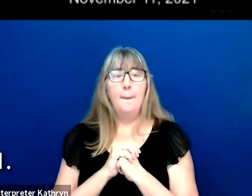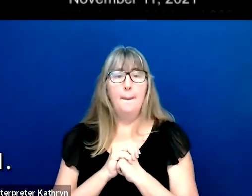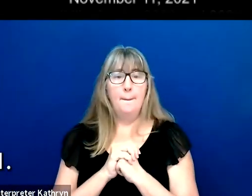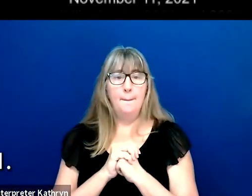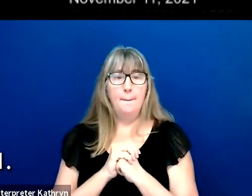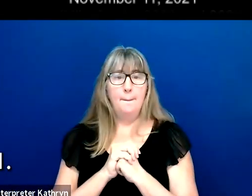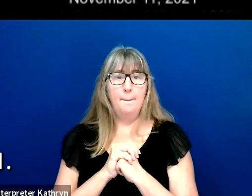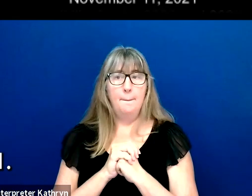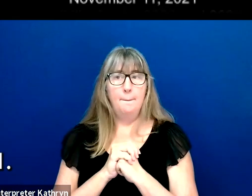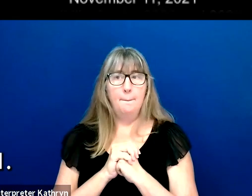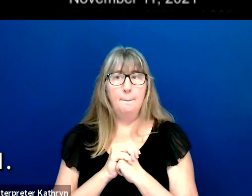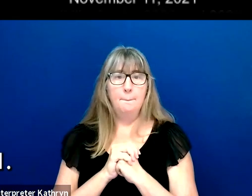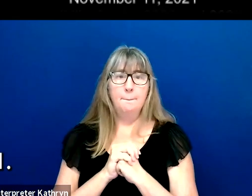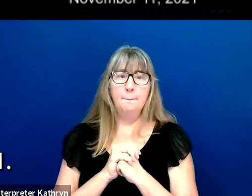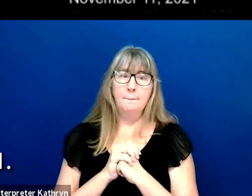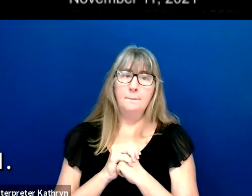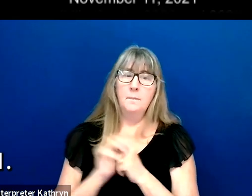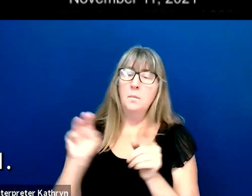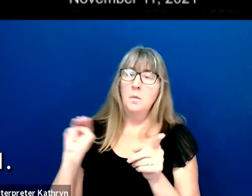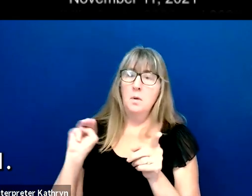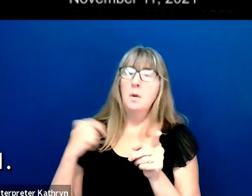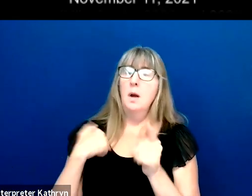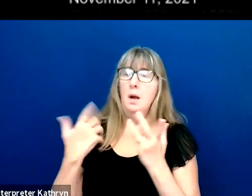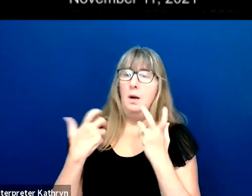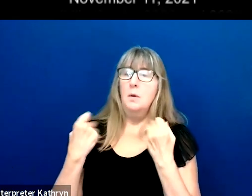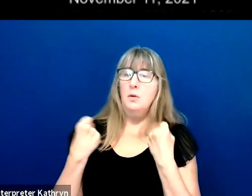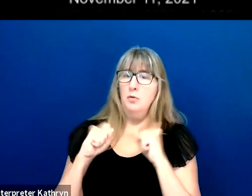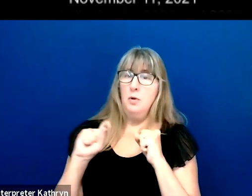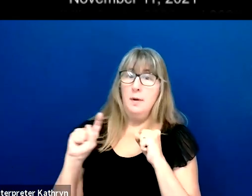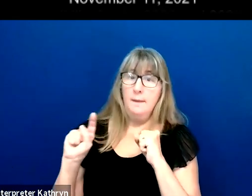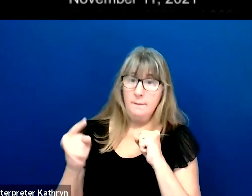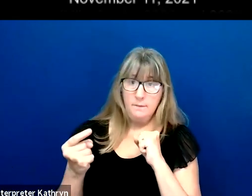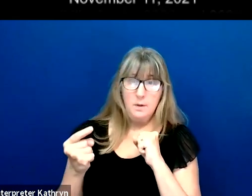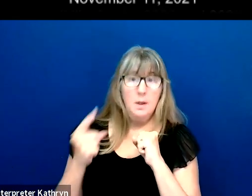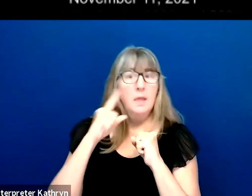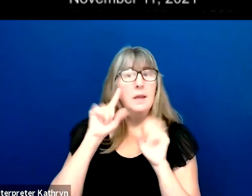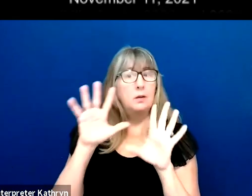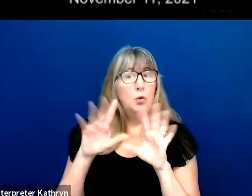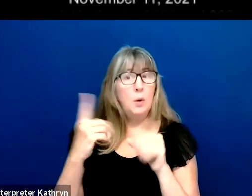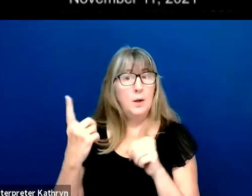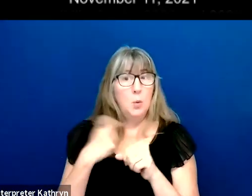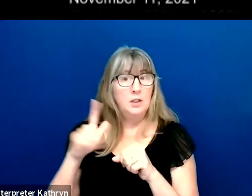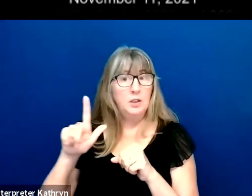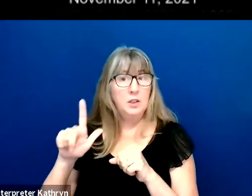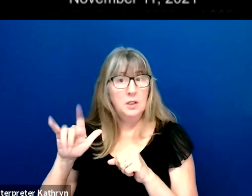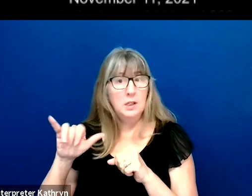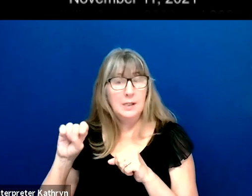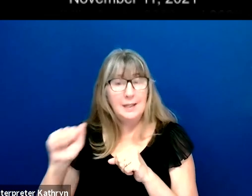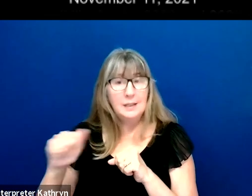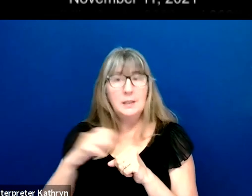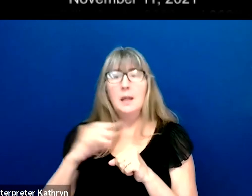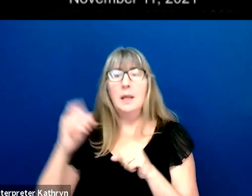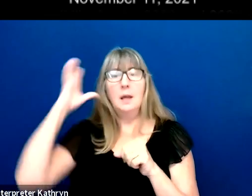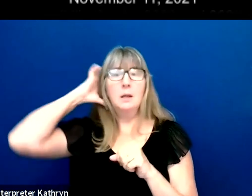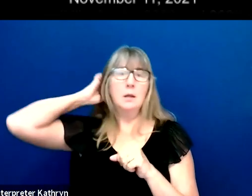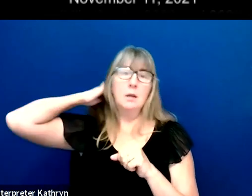So I'm gonna take a crack at this one first. I think it's a great question, Lisa, and I think